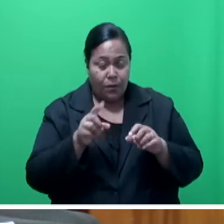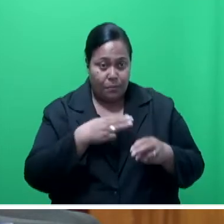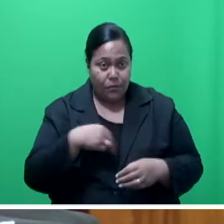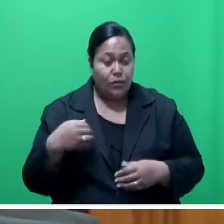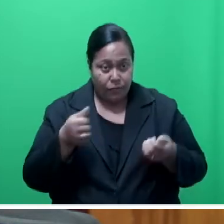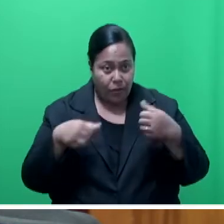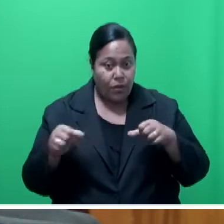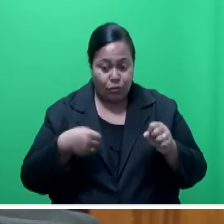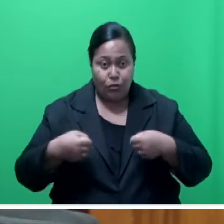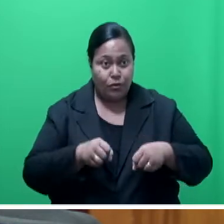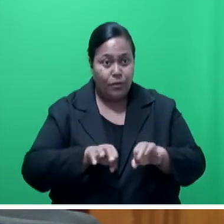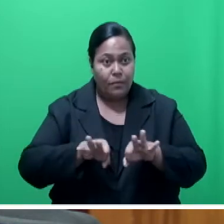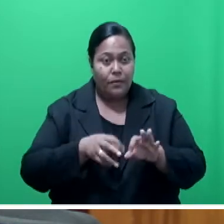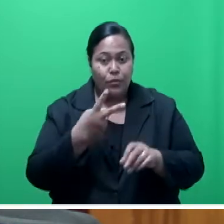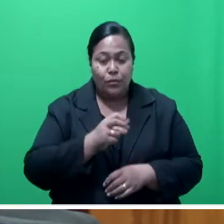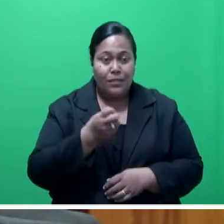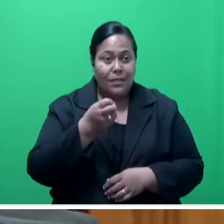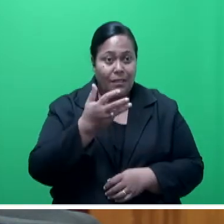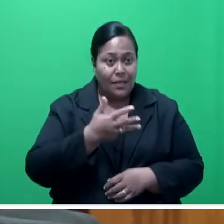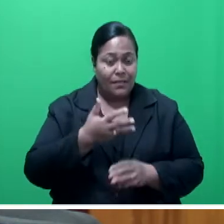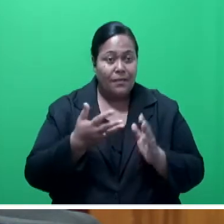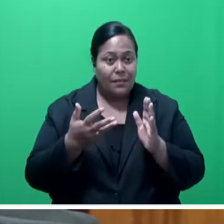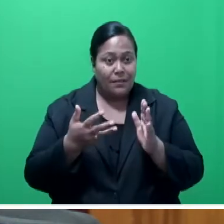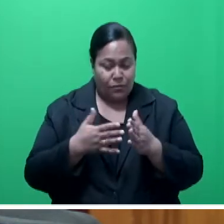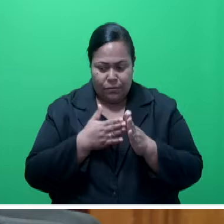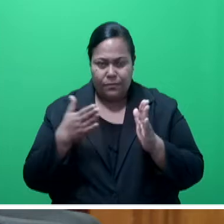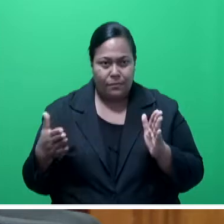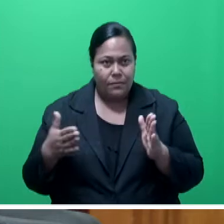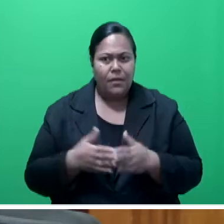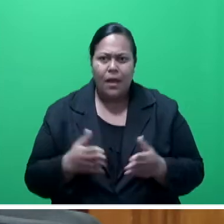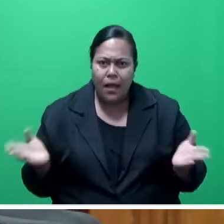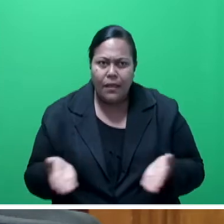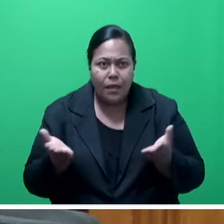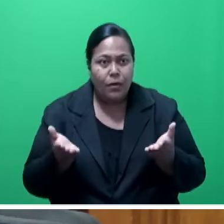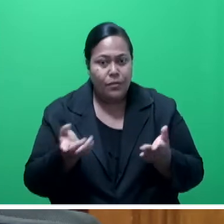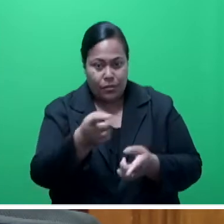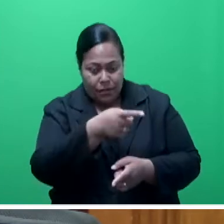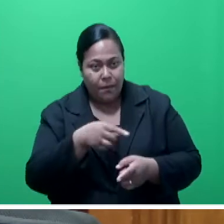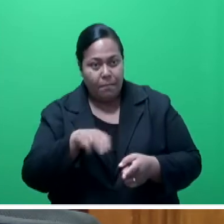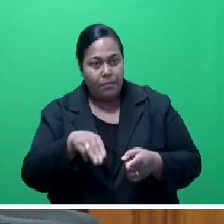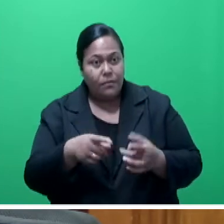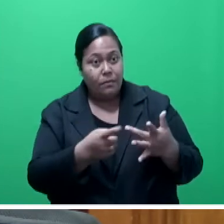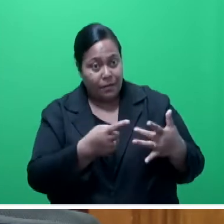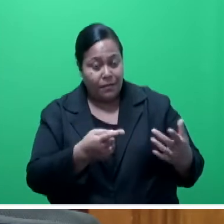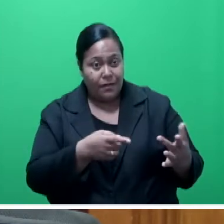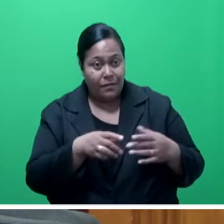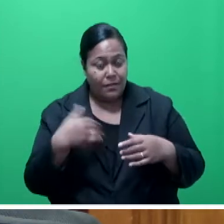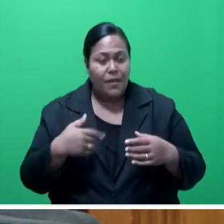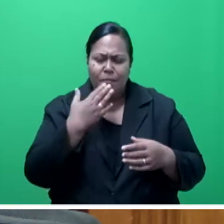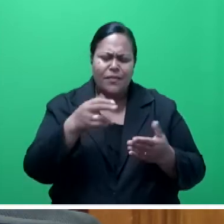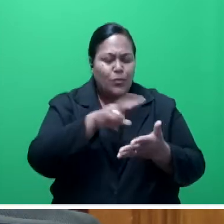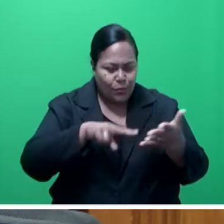Plan 2019-23, and I urge the Honourable members on the other side to read the strategic plan,